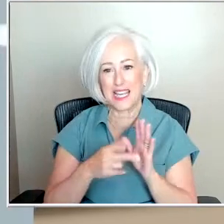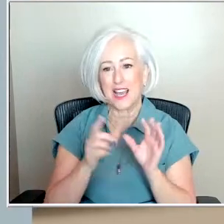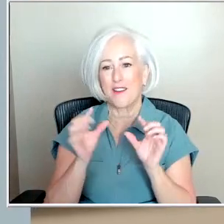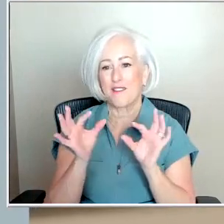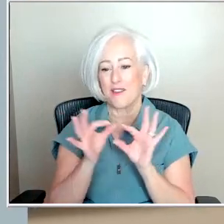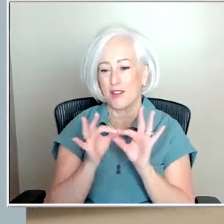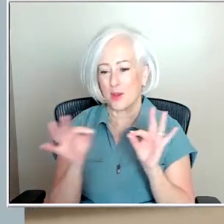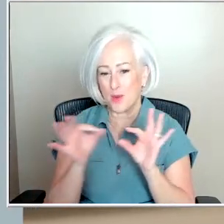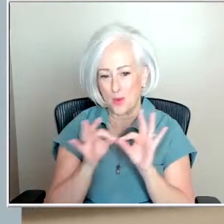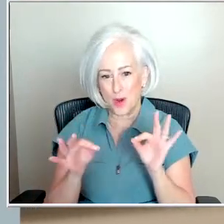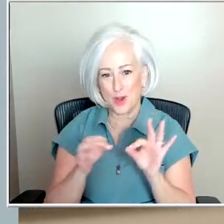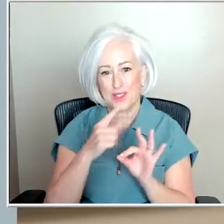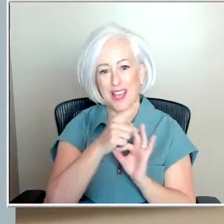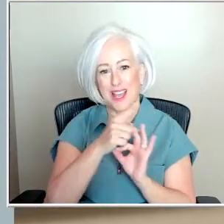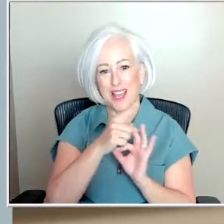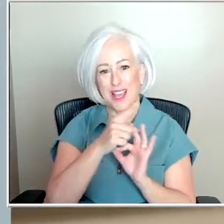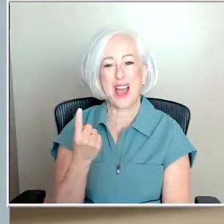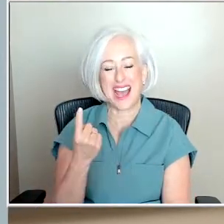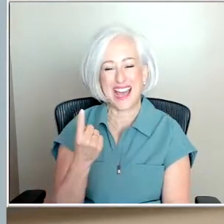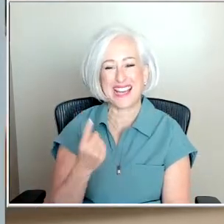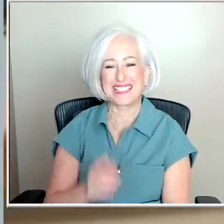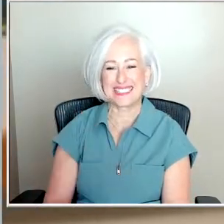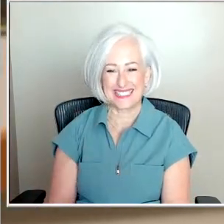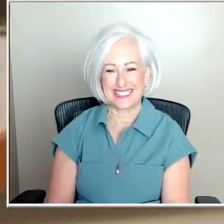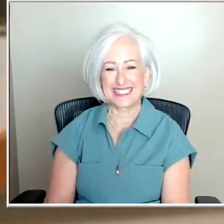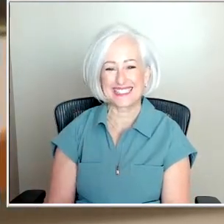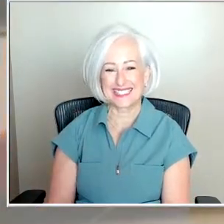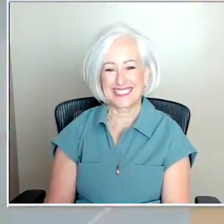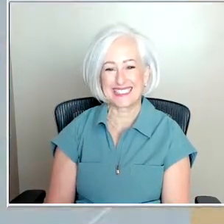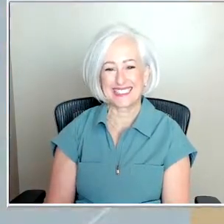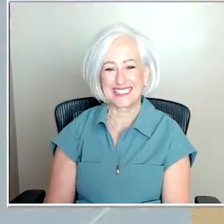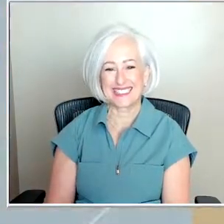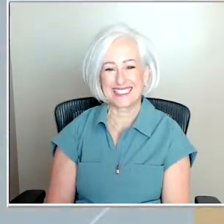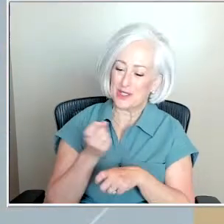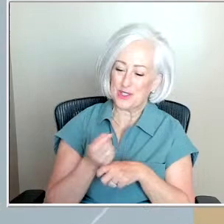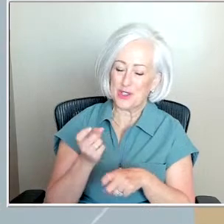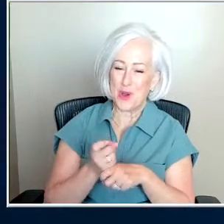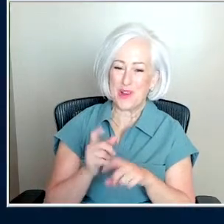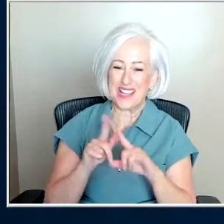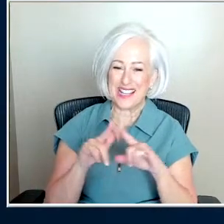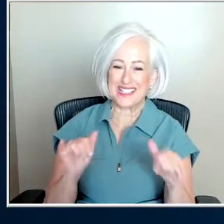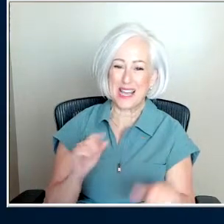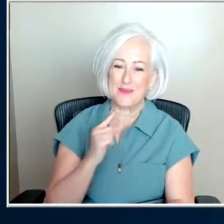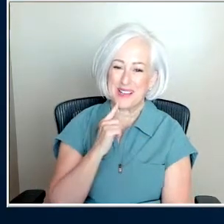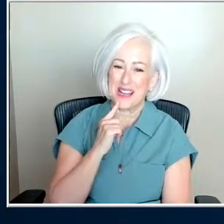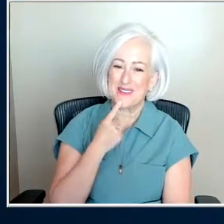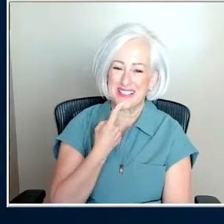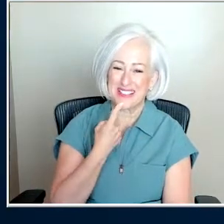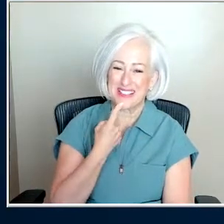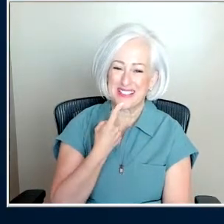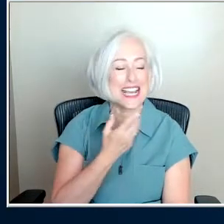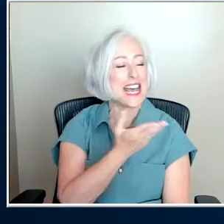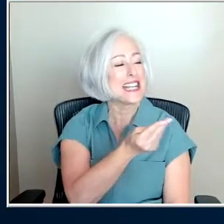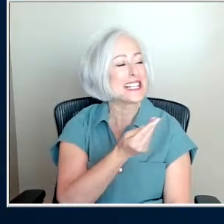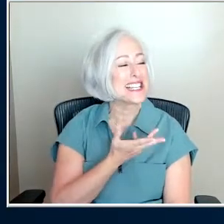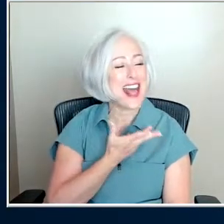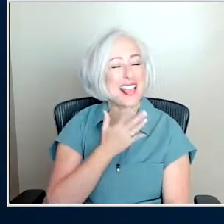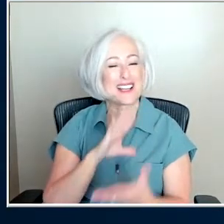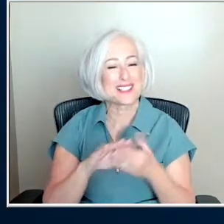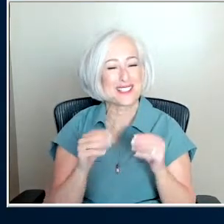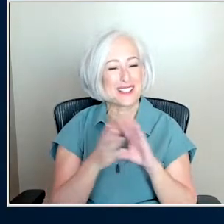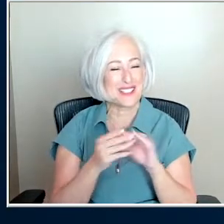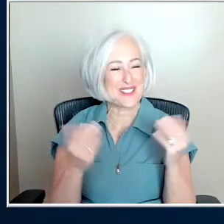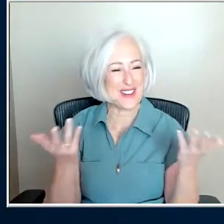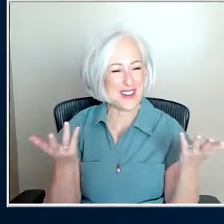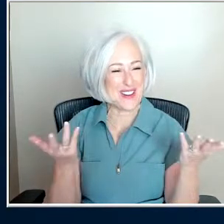picked one of them. Right. So he was kind of joking, but kind of serious. So you tell us the real story. Like, how did this go down? When I showed